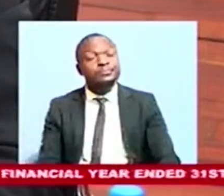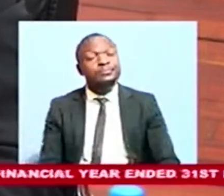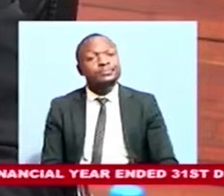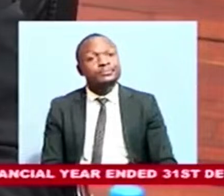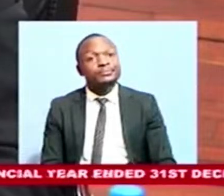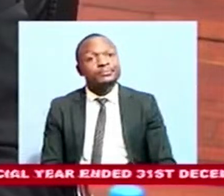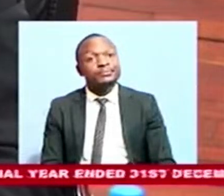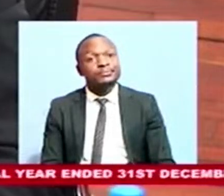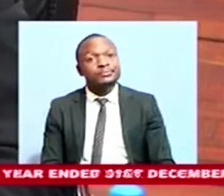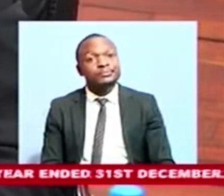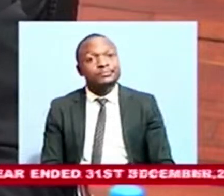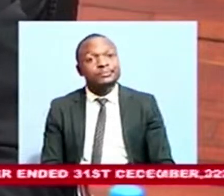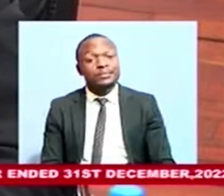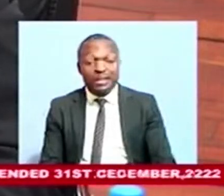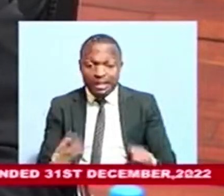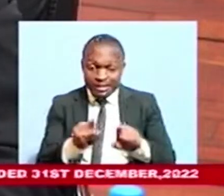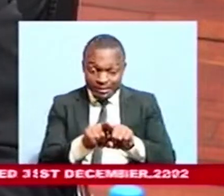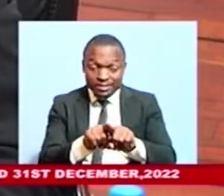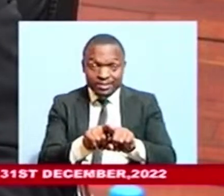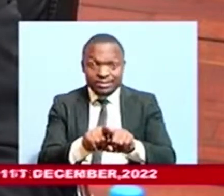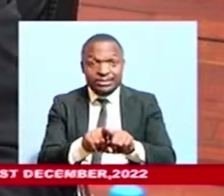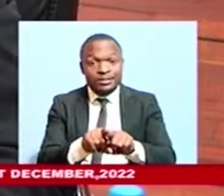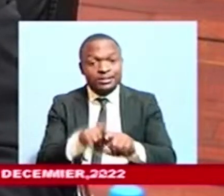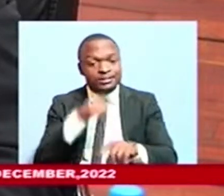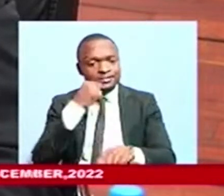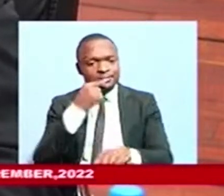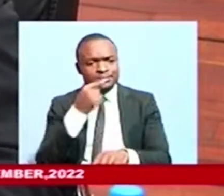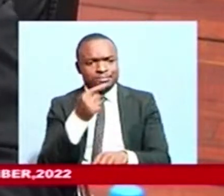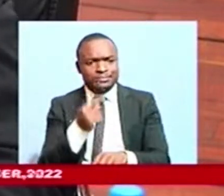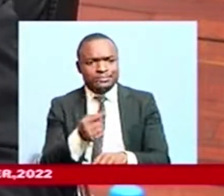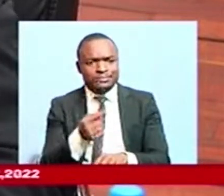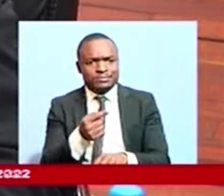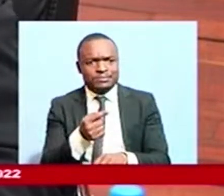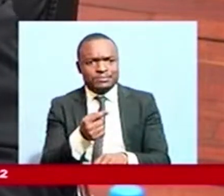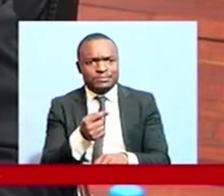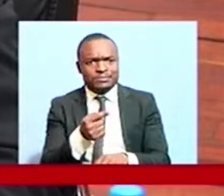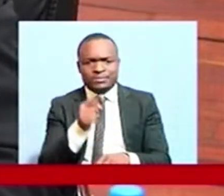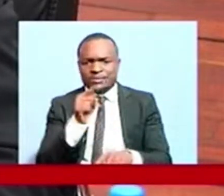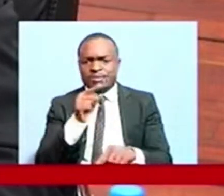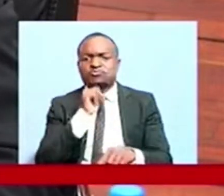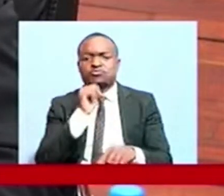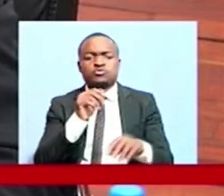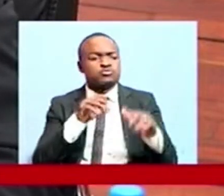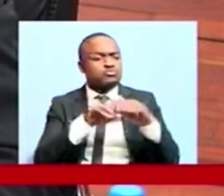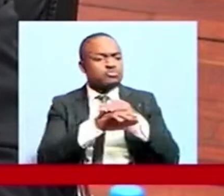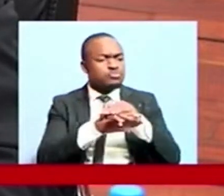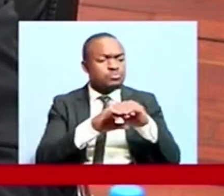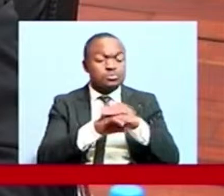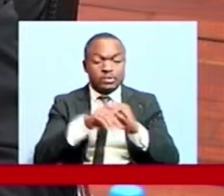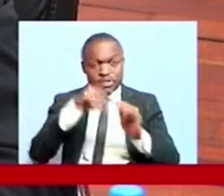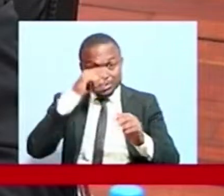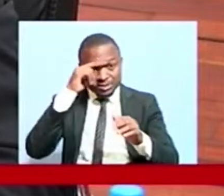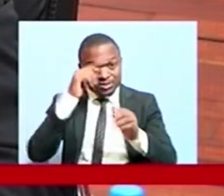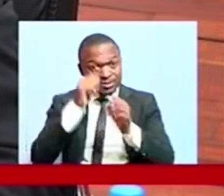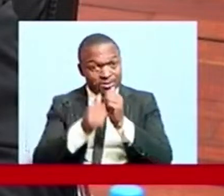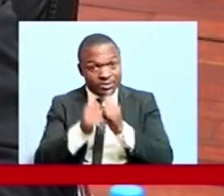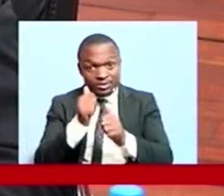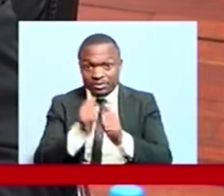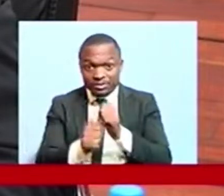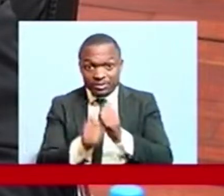In the same breath, they say that they were inaccessible because